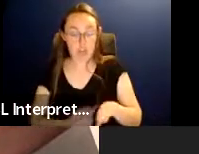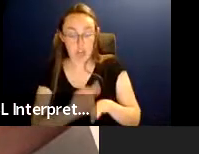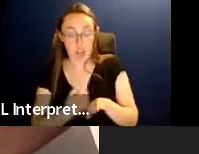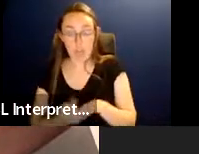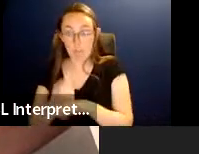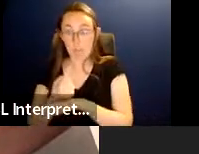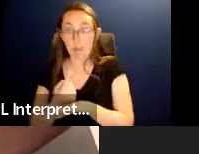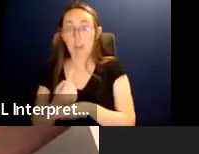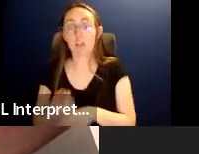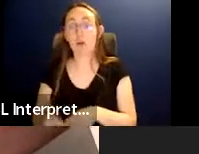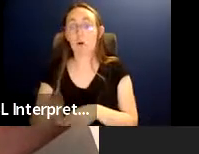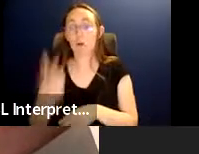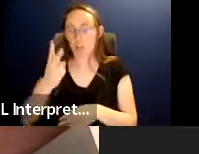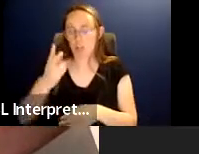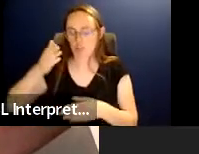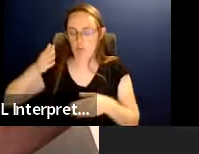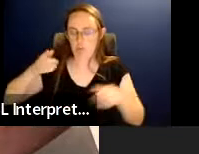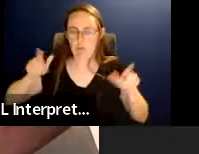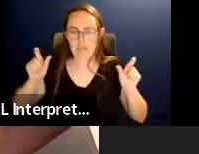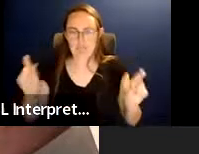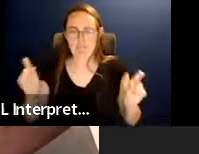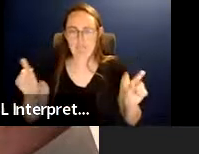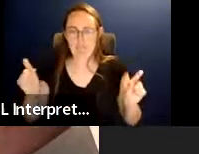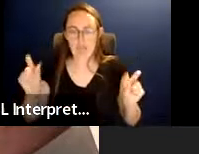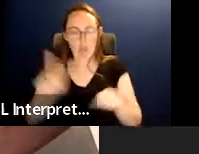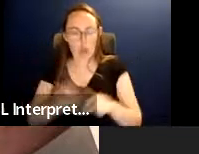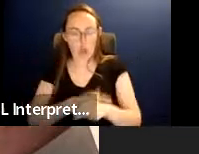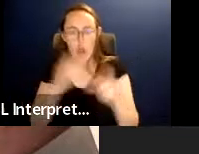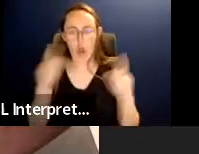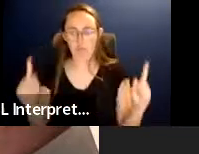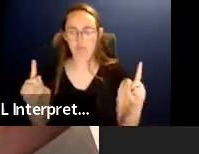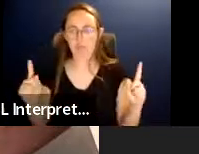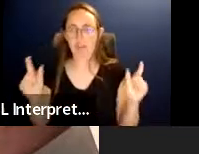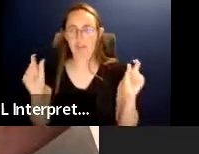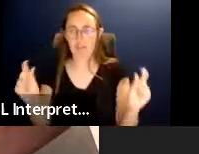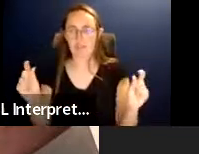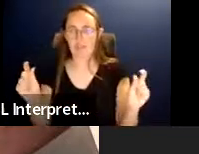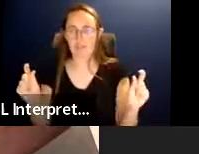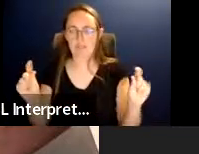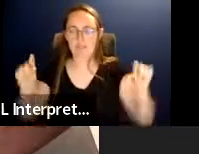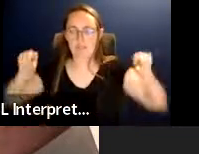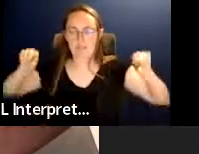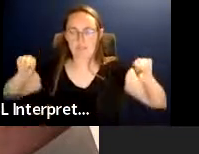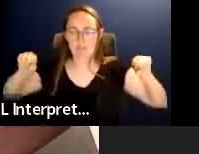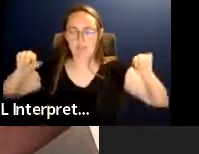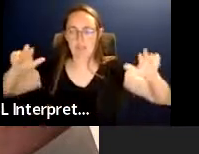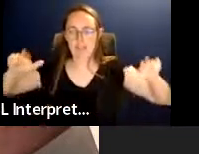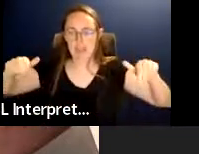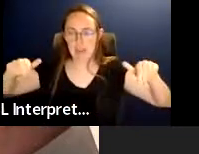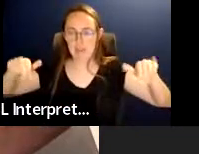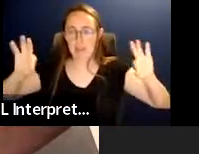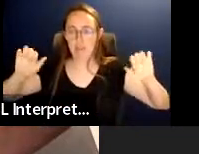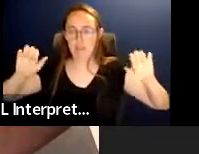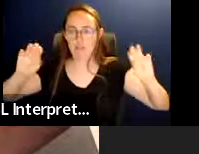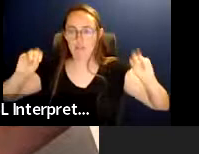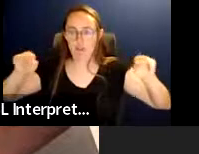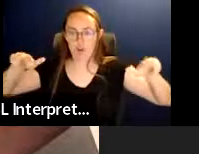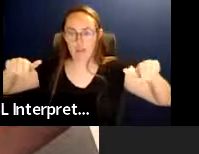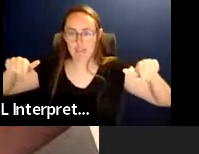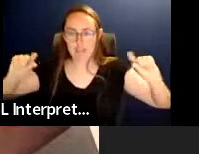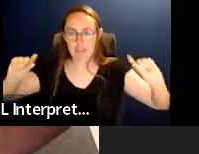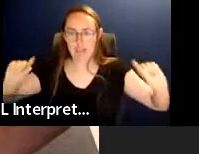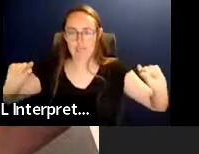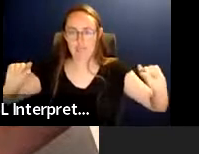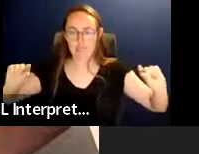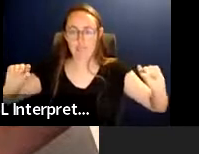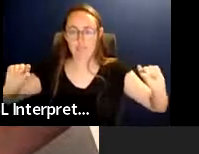is double-sided permanent foam mounting tape. So there's a 1-inch piece on both ends of your longer board. So you're going